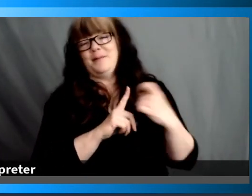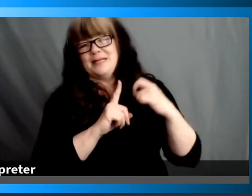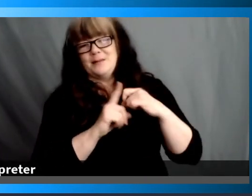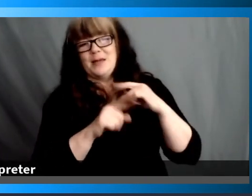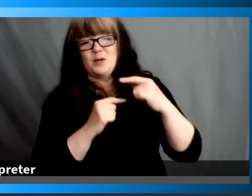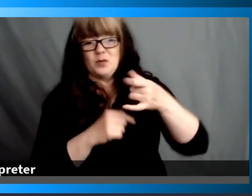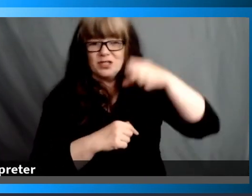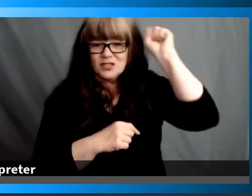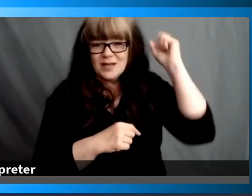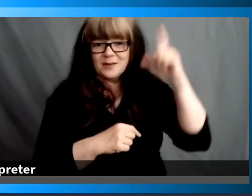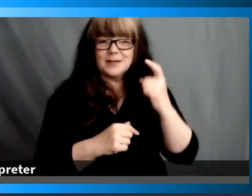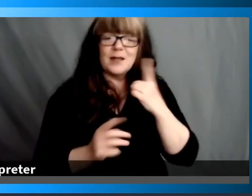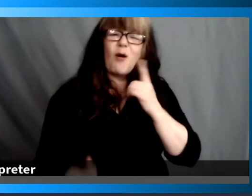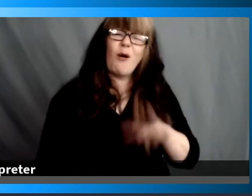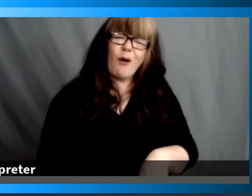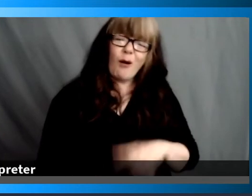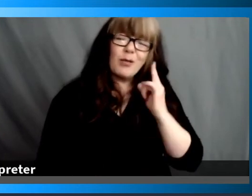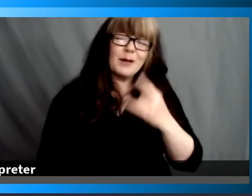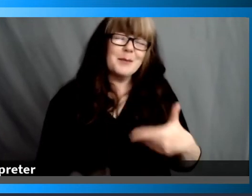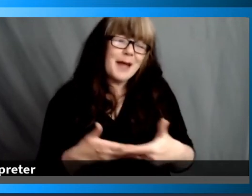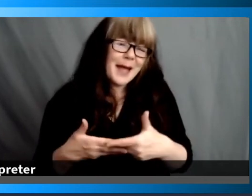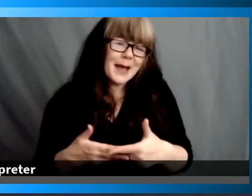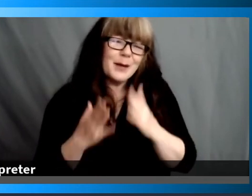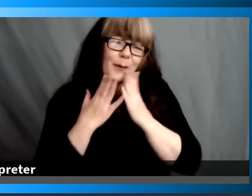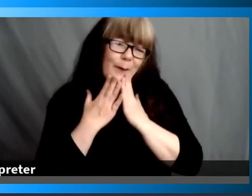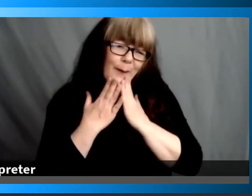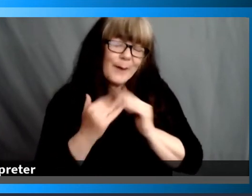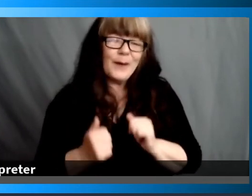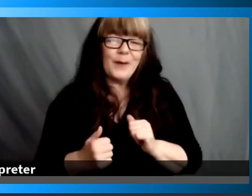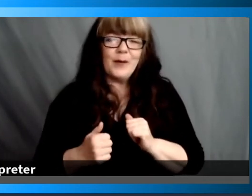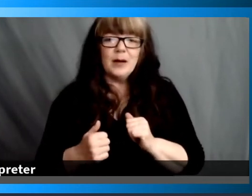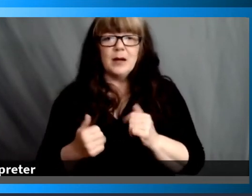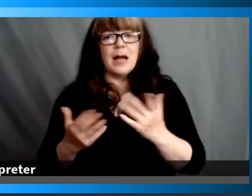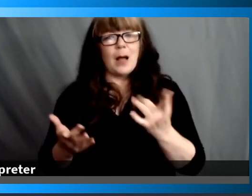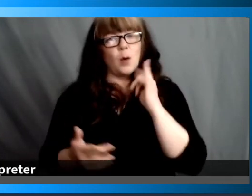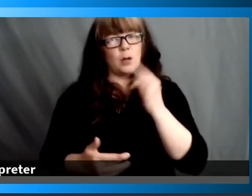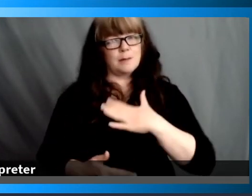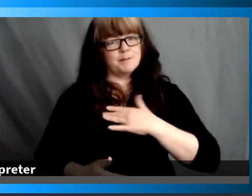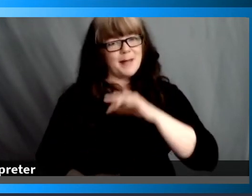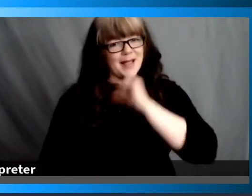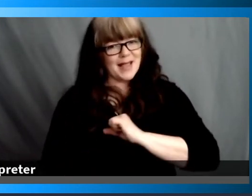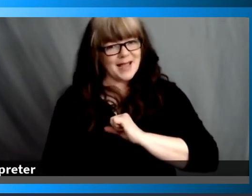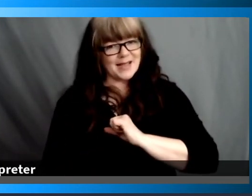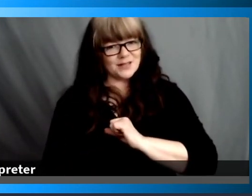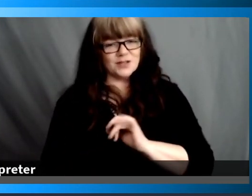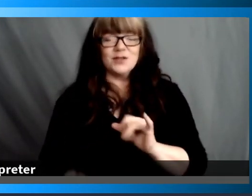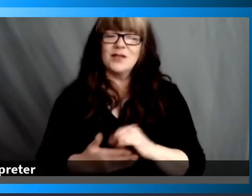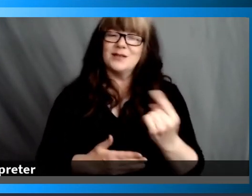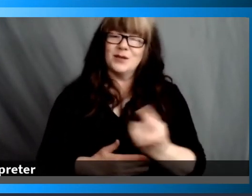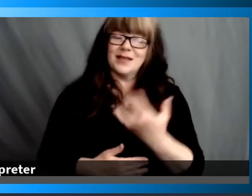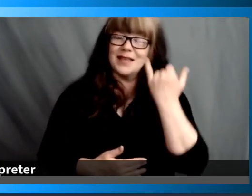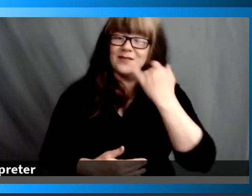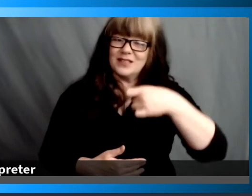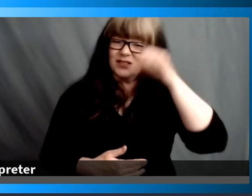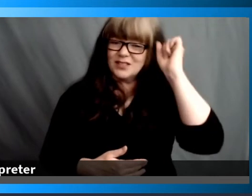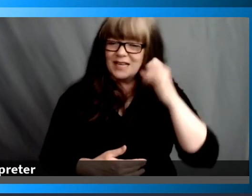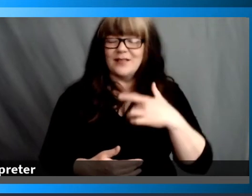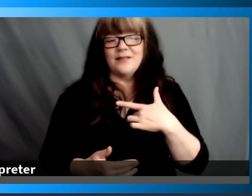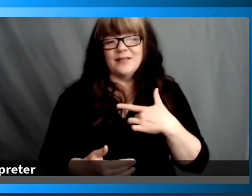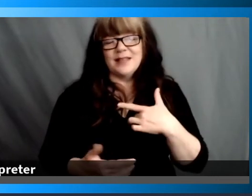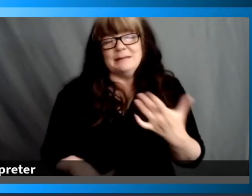like a baby. Like I want to look my age. So that's the only thing. When I shave, I feel a bit